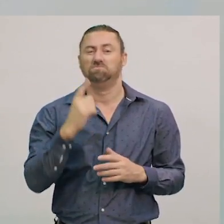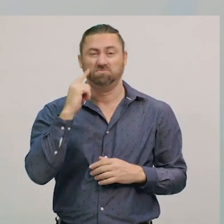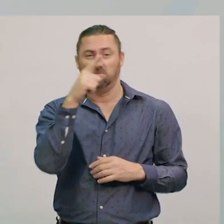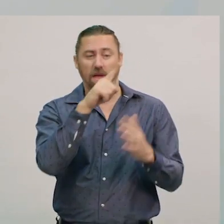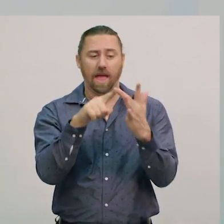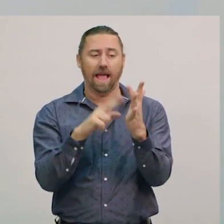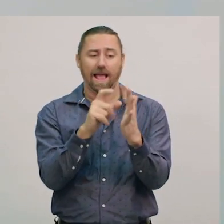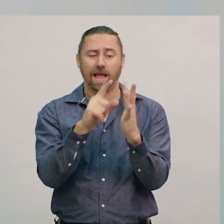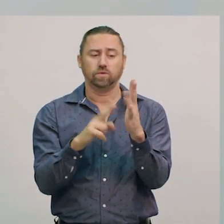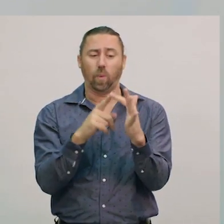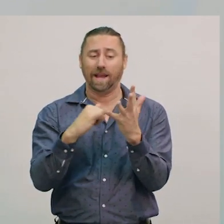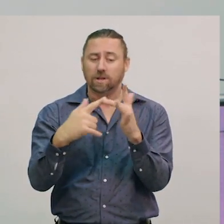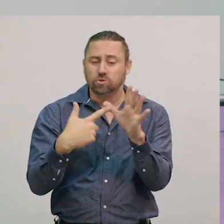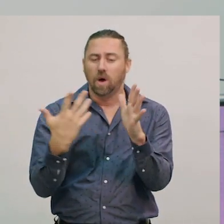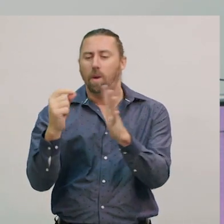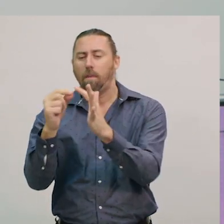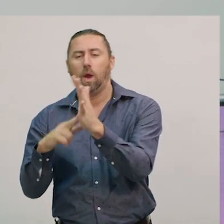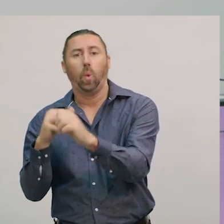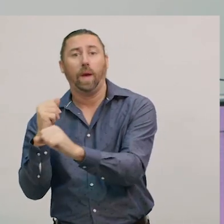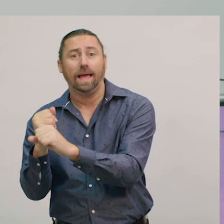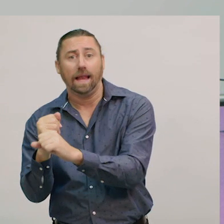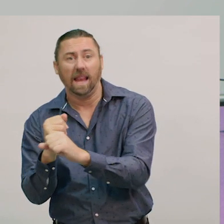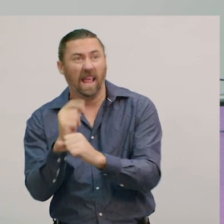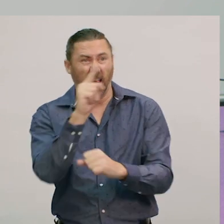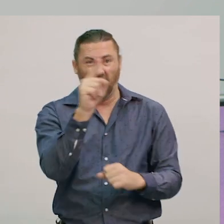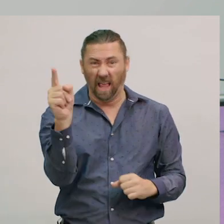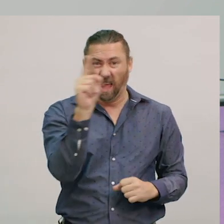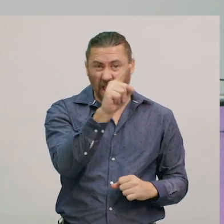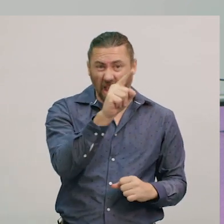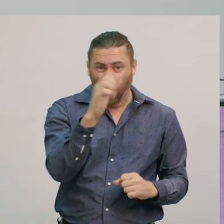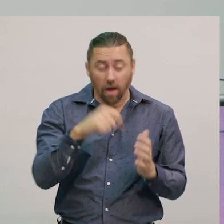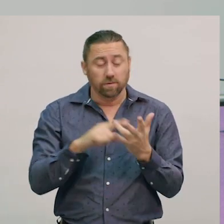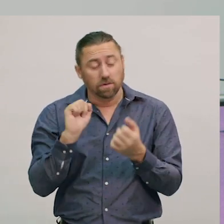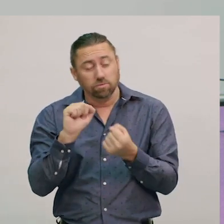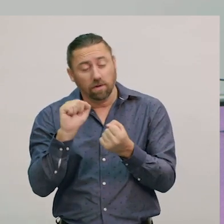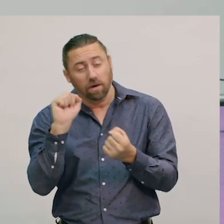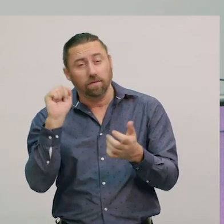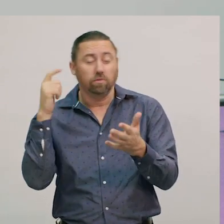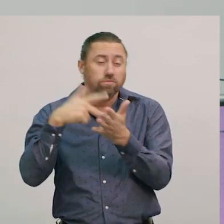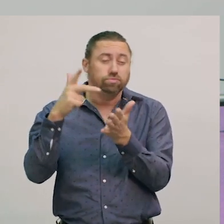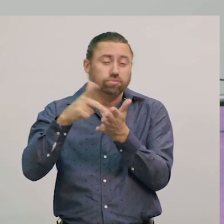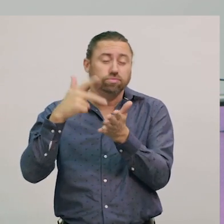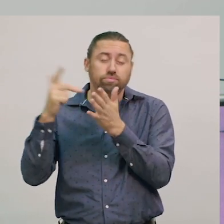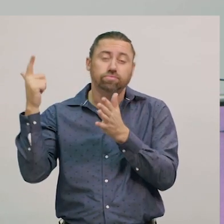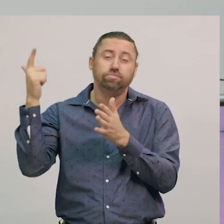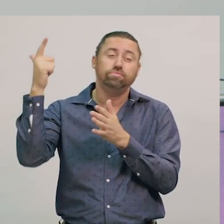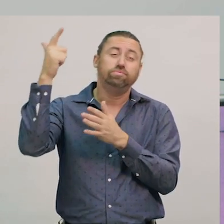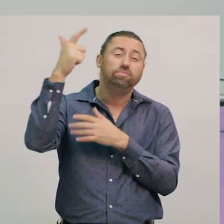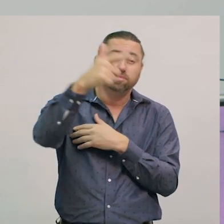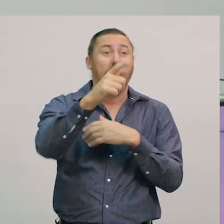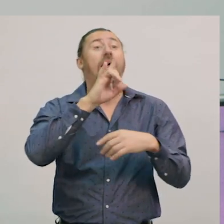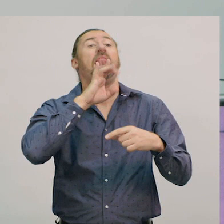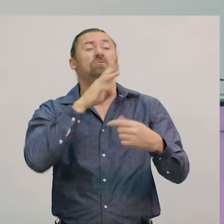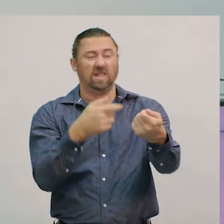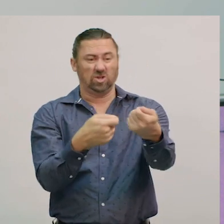parts of Indonesia and Papua New Guinea, it's common for people to have to travel many hours to access electricity to charge their mobile